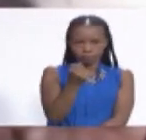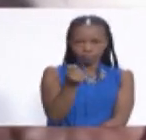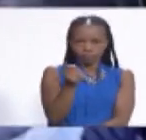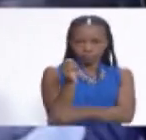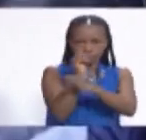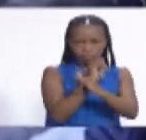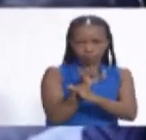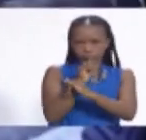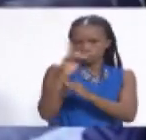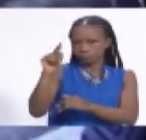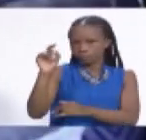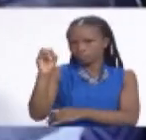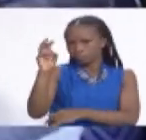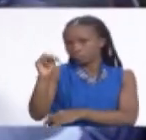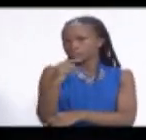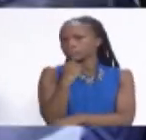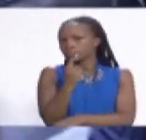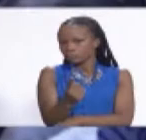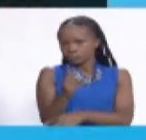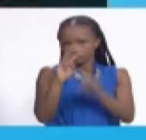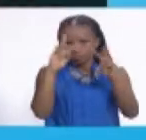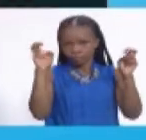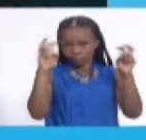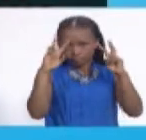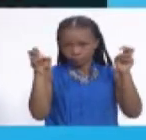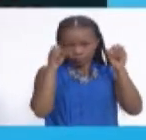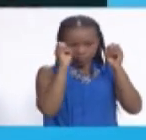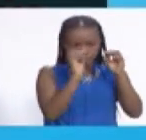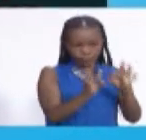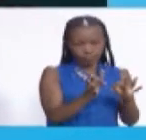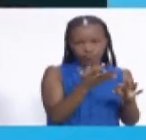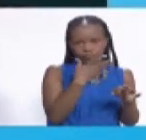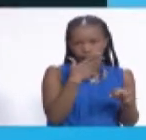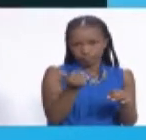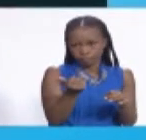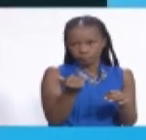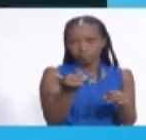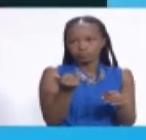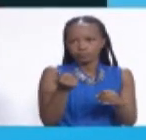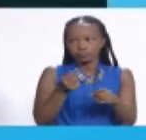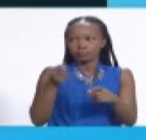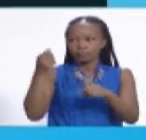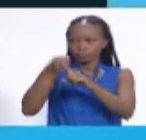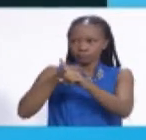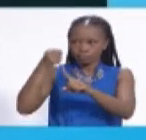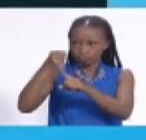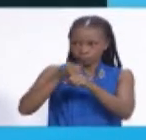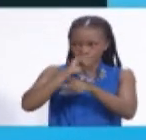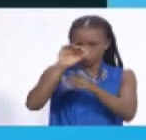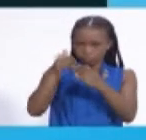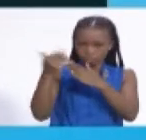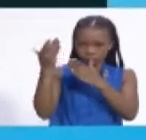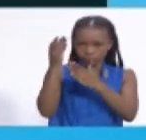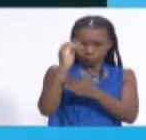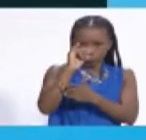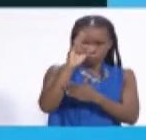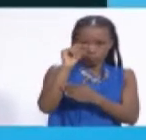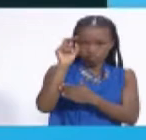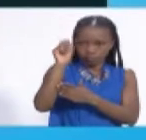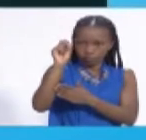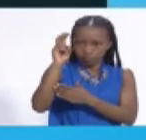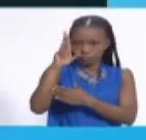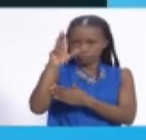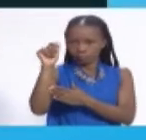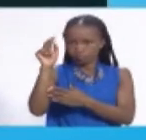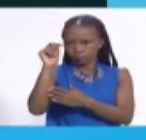Tom Gichuhi, he said, and I quote, "If there was to be a major attack, then all insurance companies will close